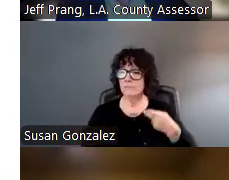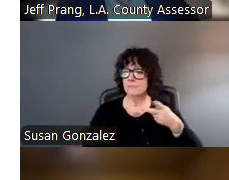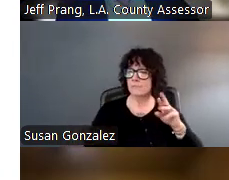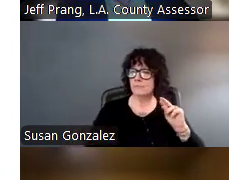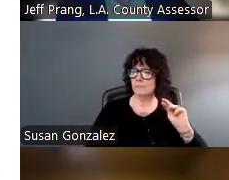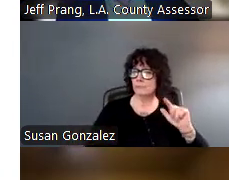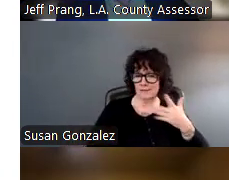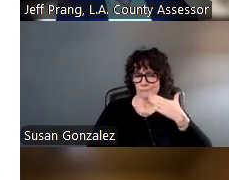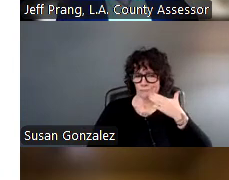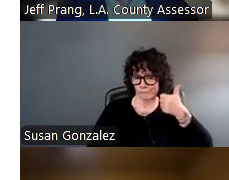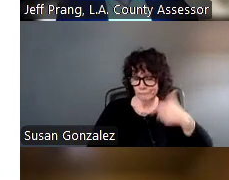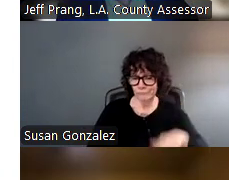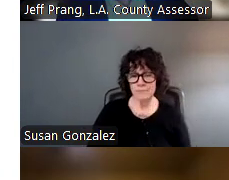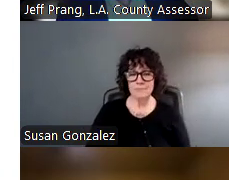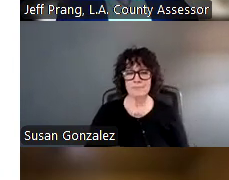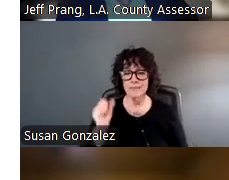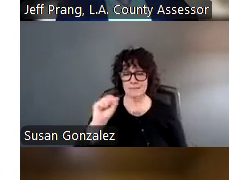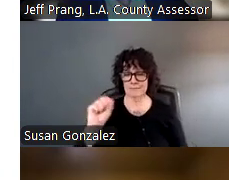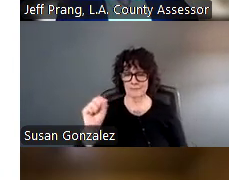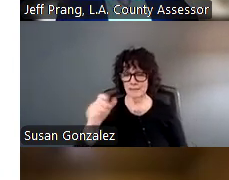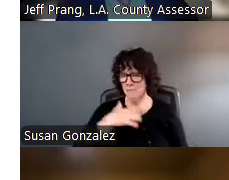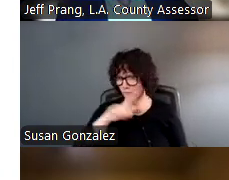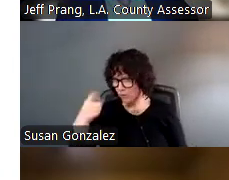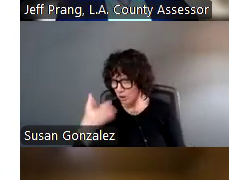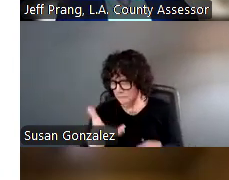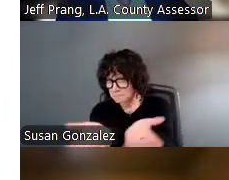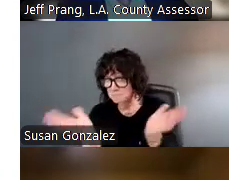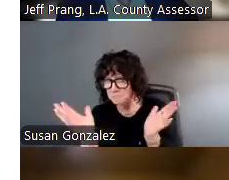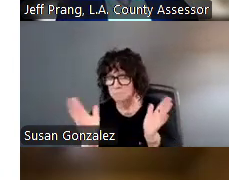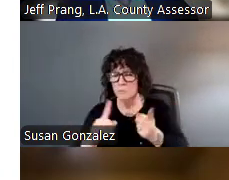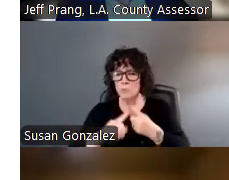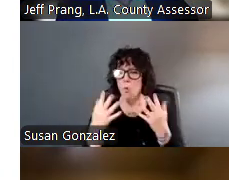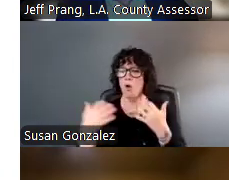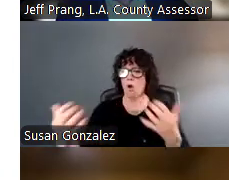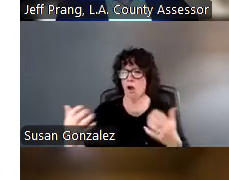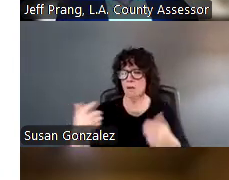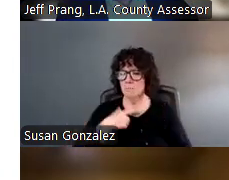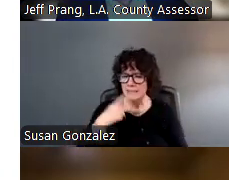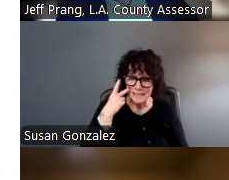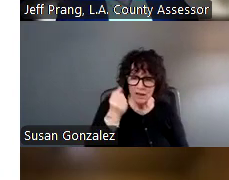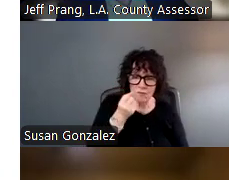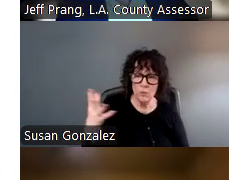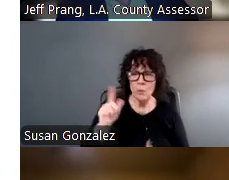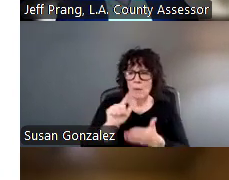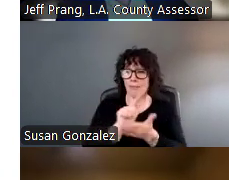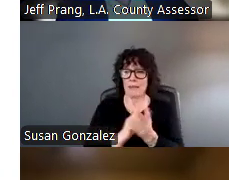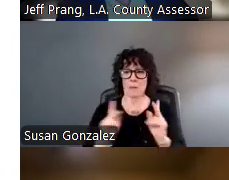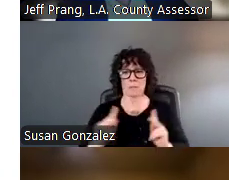and I see a couple of legal services folks on there. So again, if you've had any questions from clients